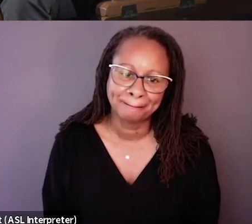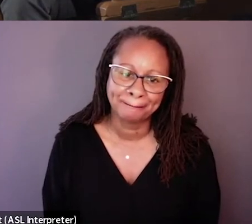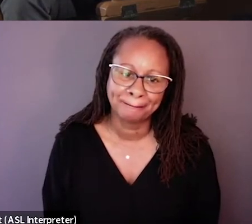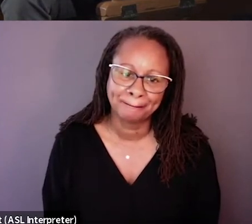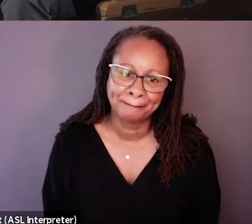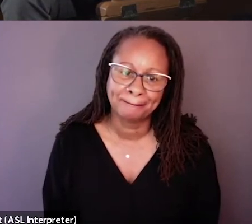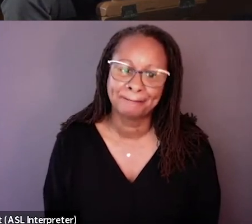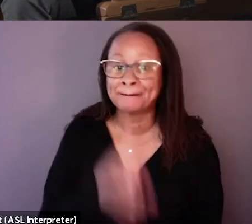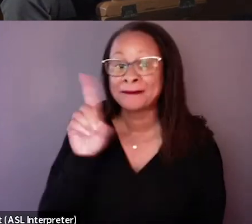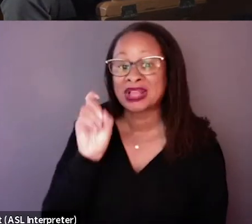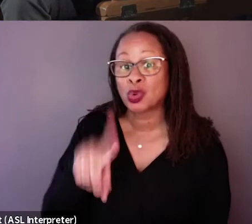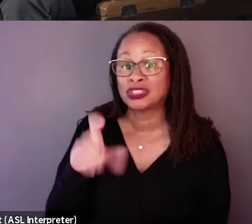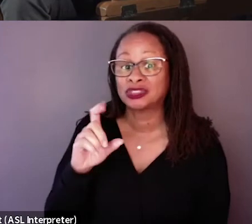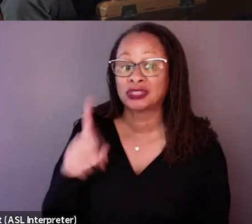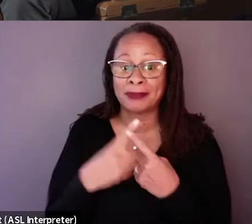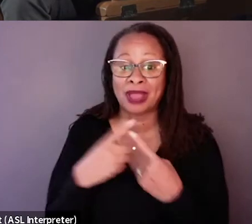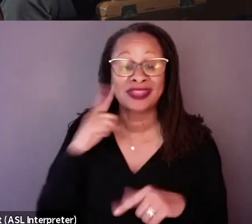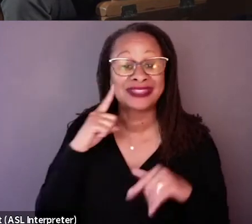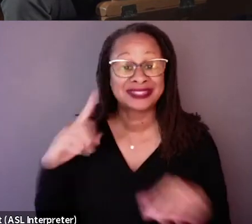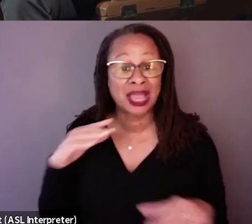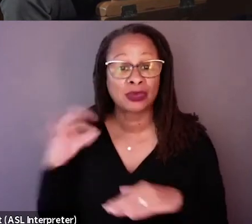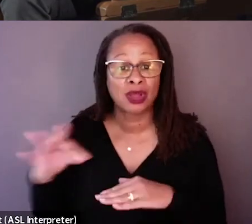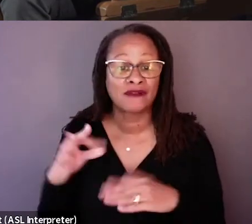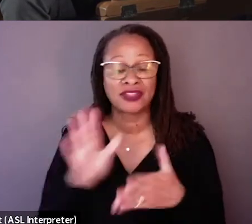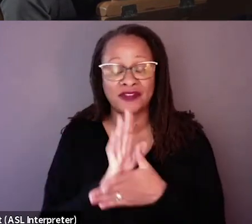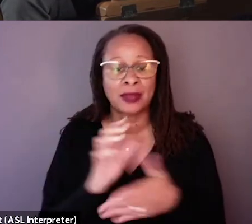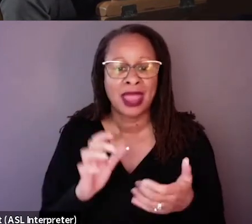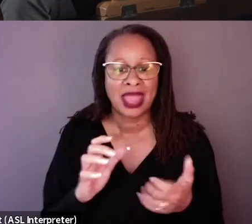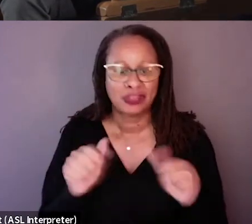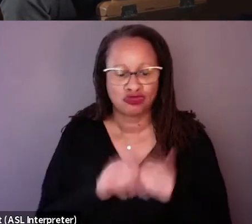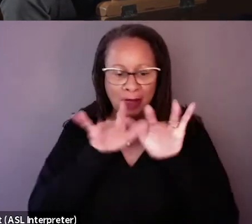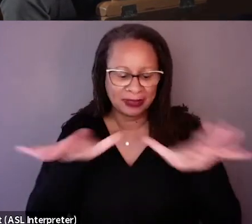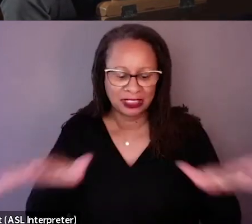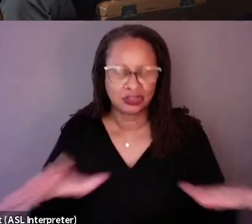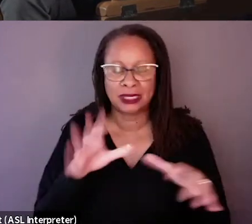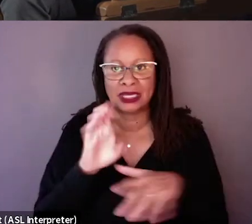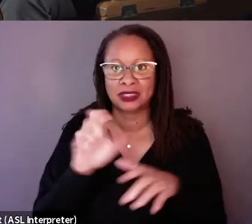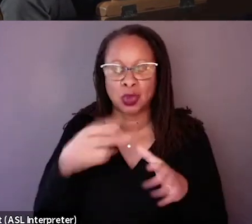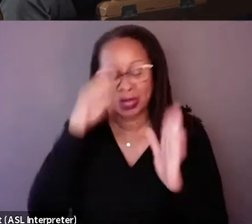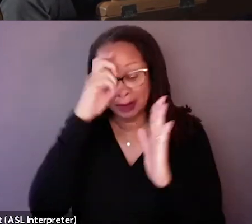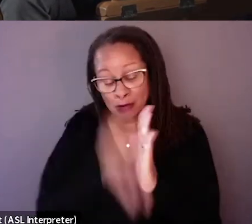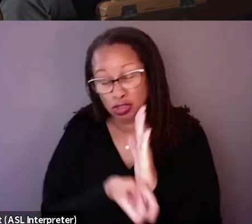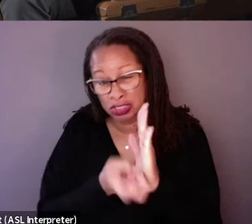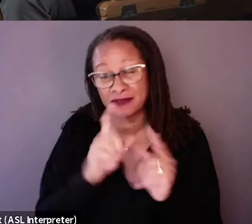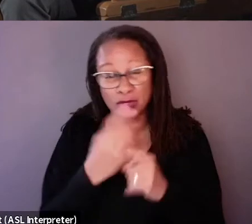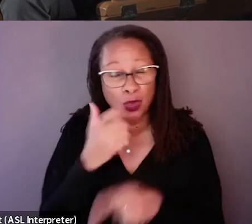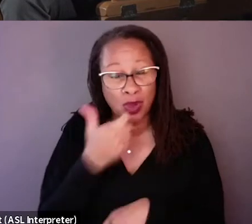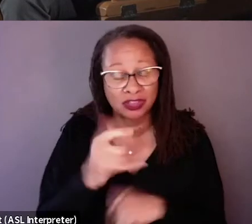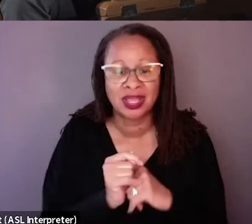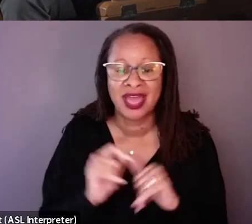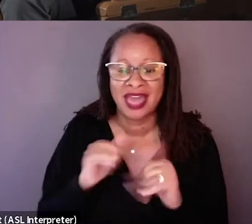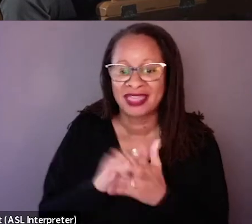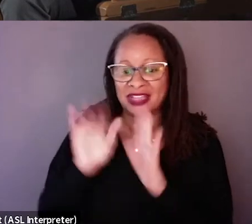The question is about the sound of the film and the eruptions being so immersive and how that all came together. So yeah, that's a great question, one that we really